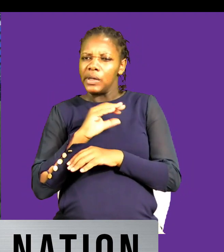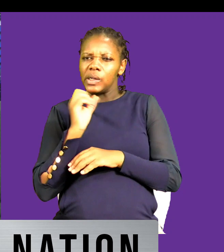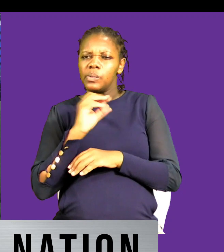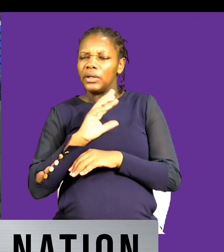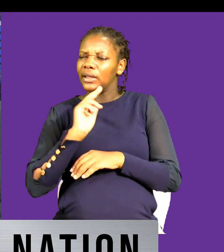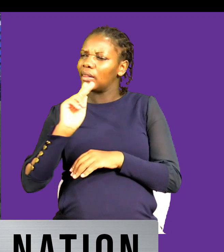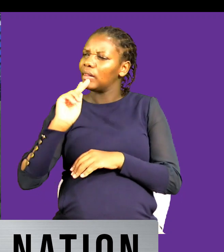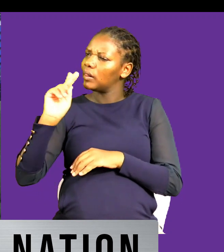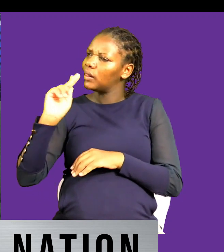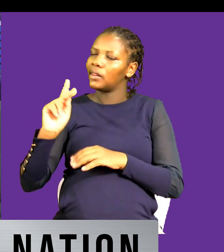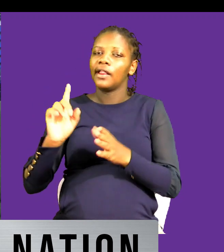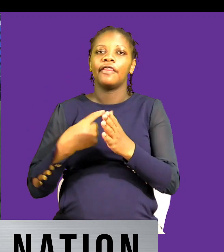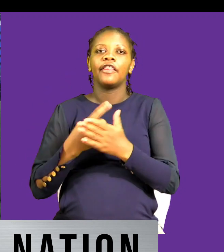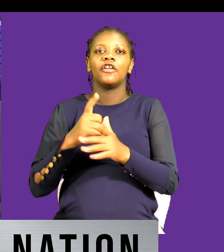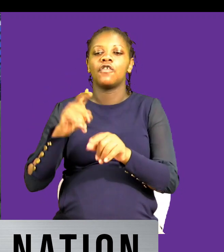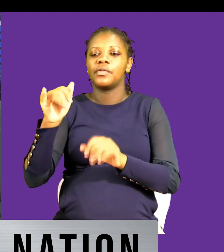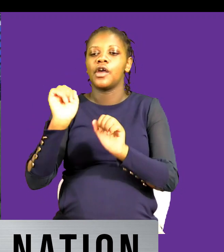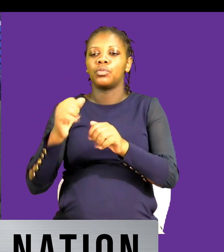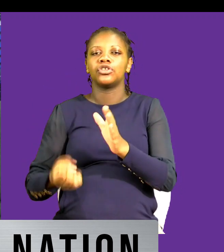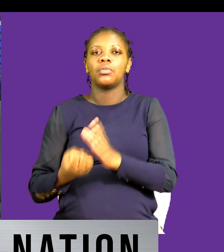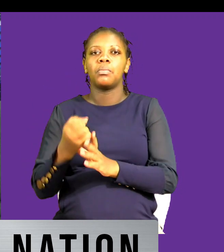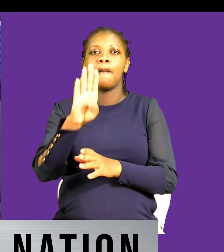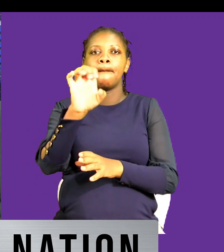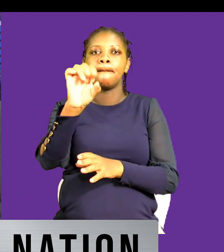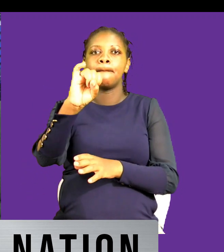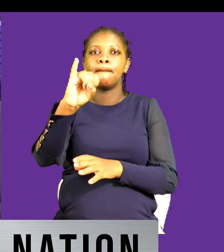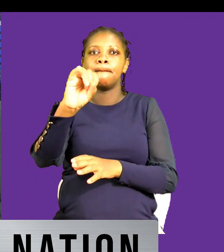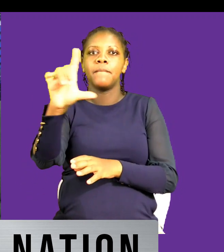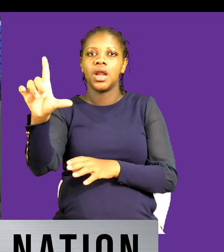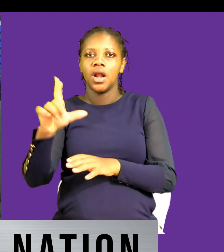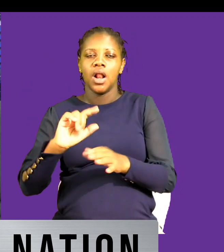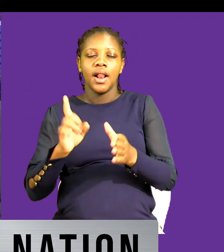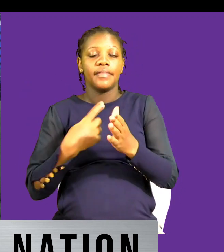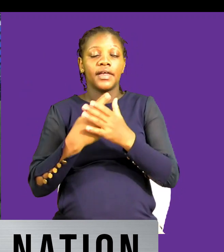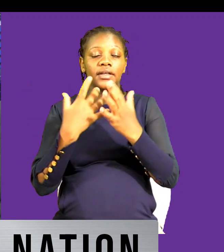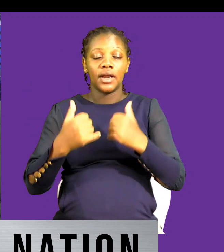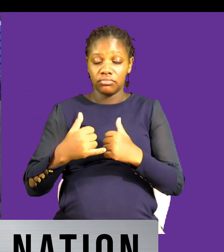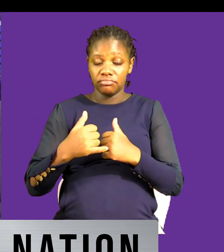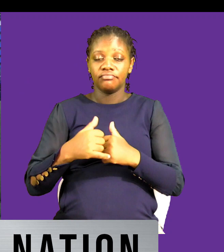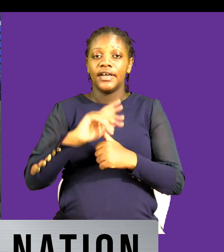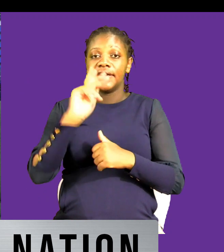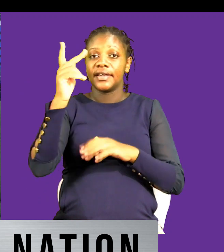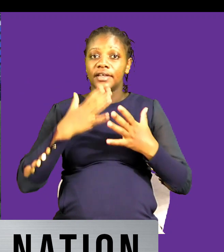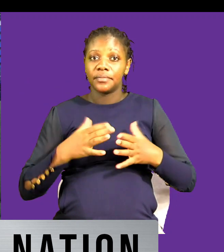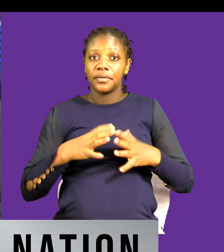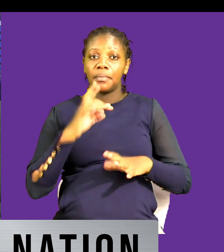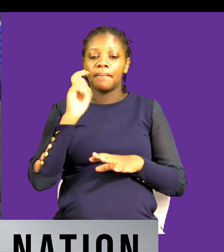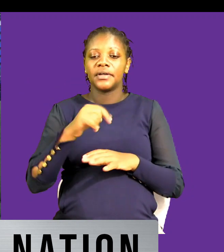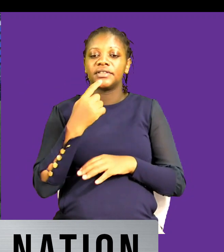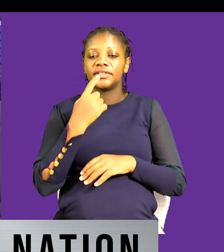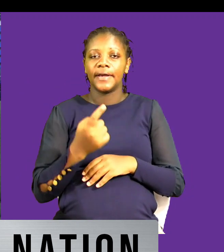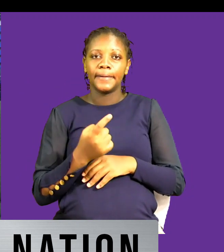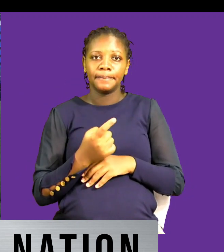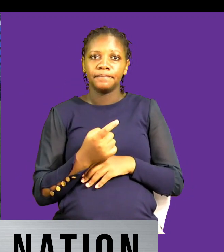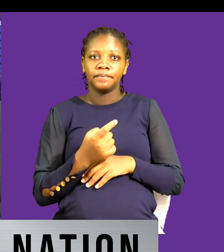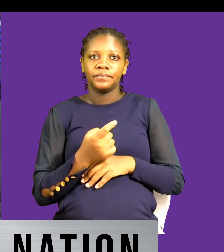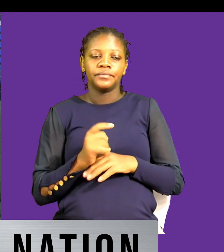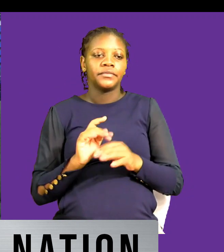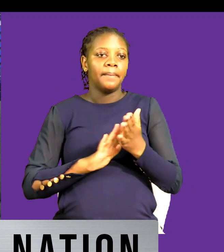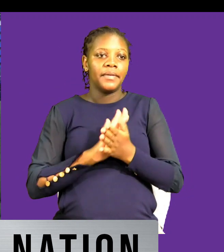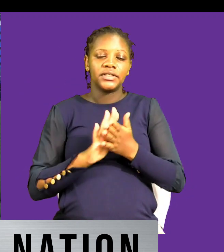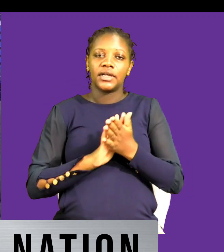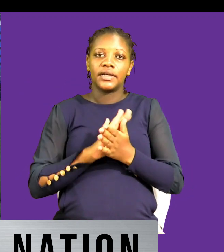from that convention. And so, Jonah, it is time for Wananchi to start saying that this is the time to come out and basically recover your country,